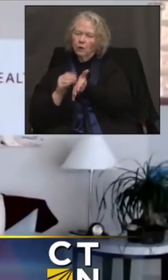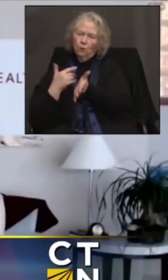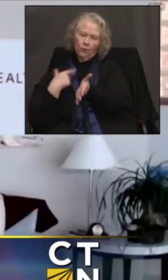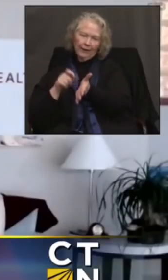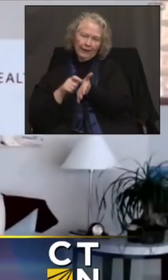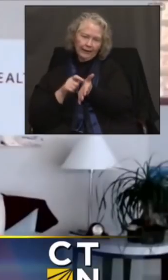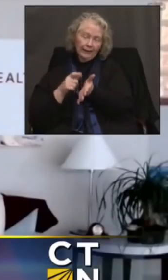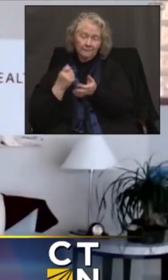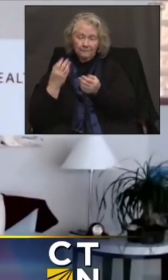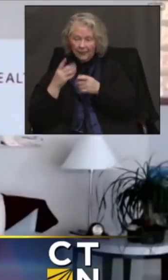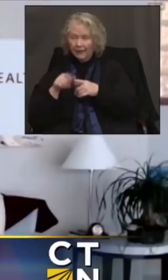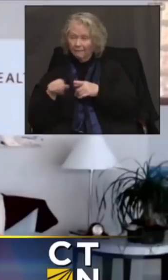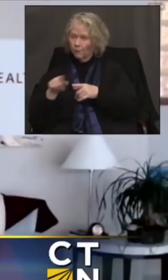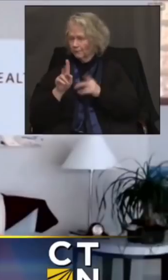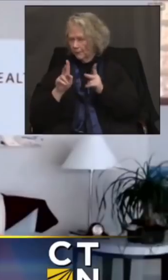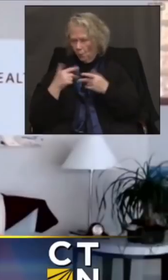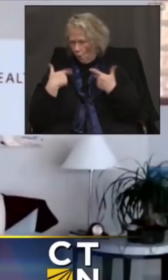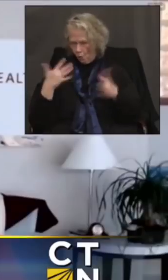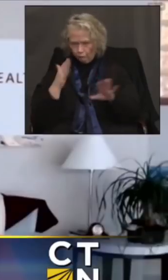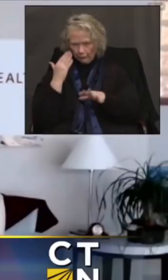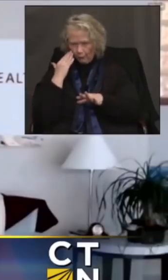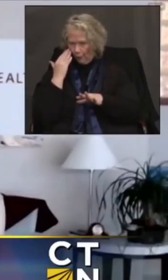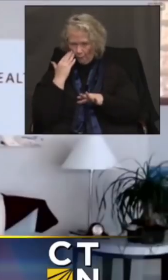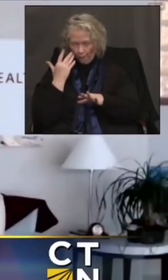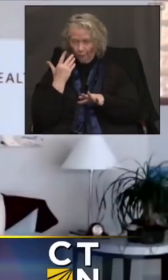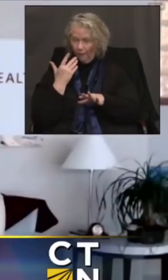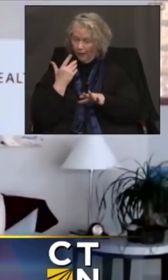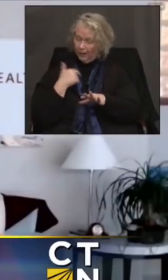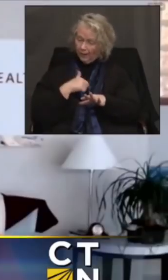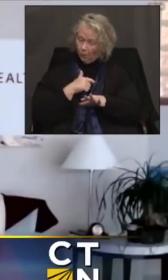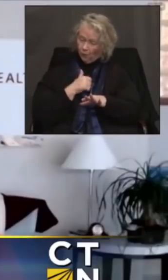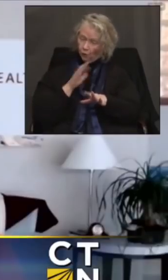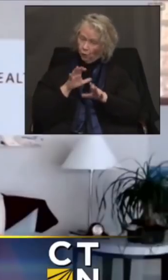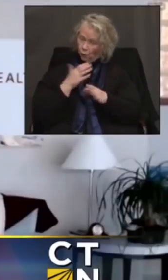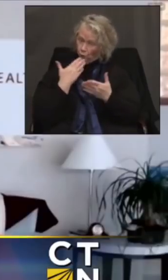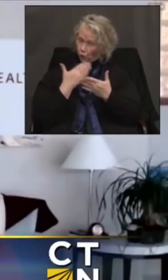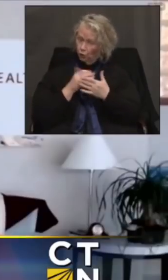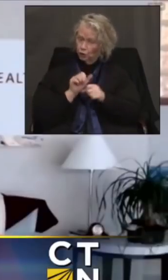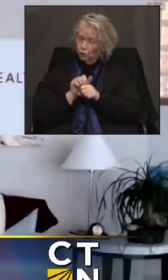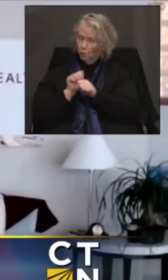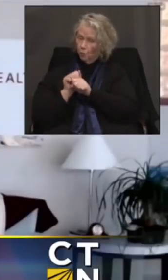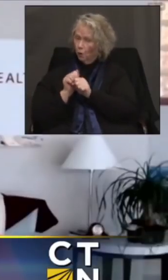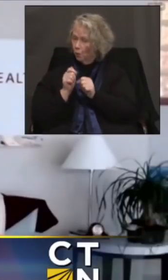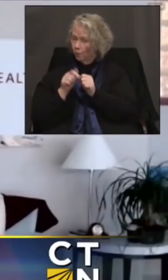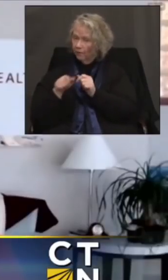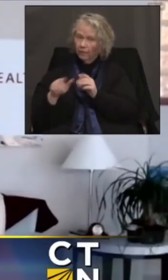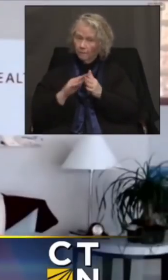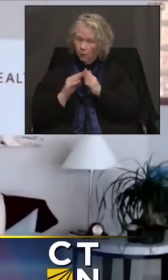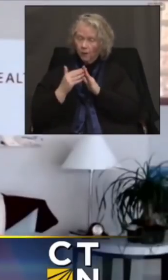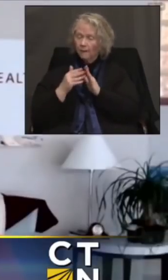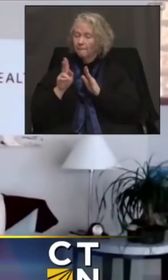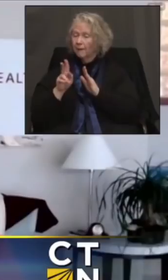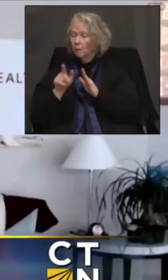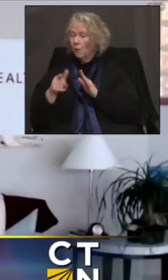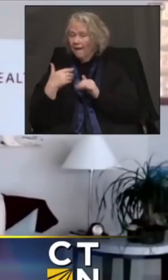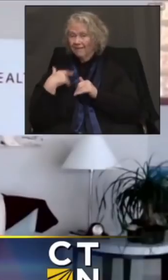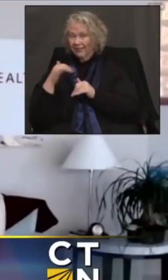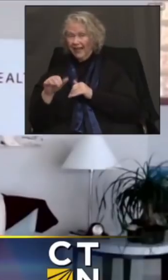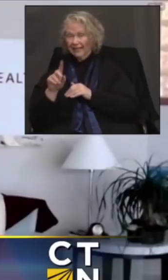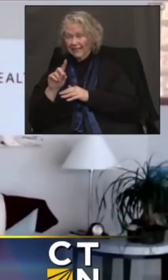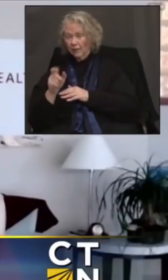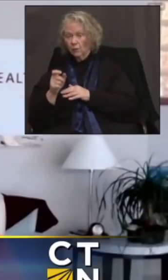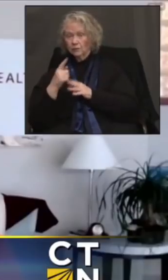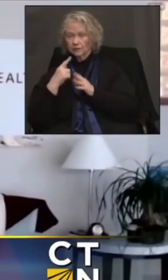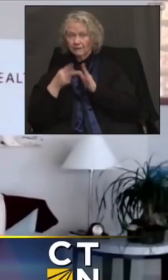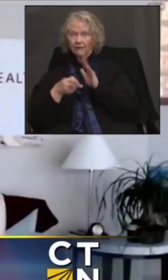these patients are known to us. If you're serving your community, a lot of the individuals who will have the diagnoses that are at